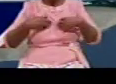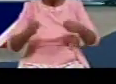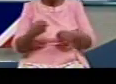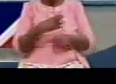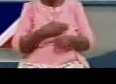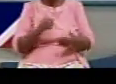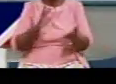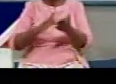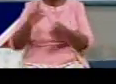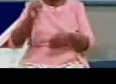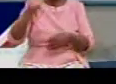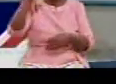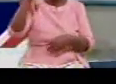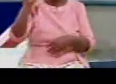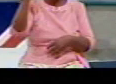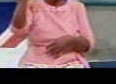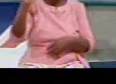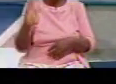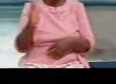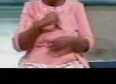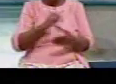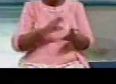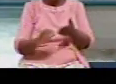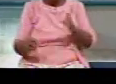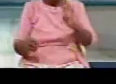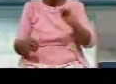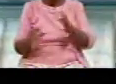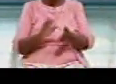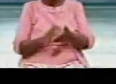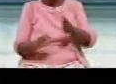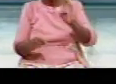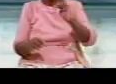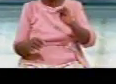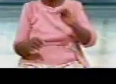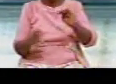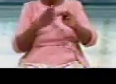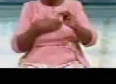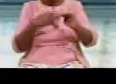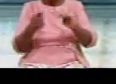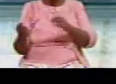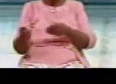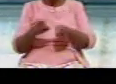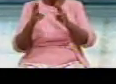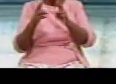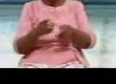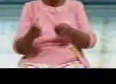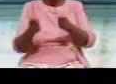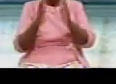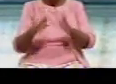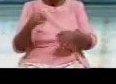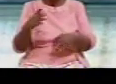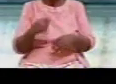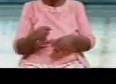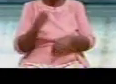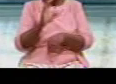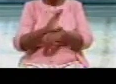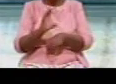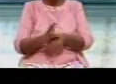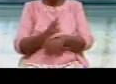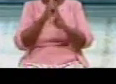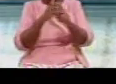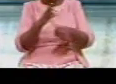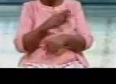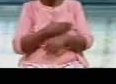God. And then in verse 14, and the ruler of the synagogue answered with